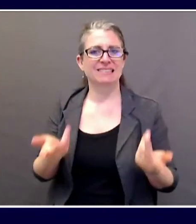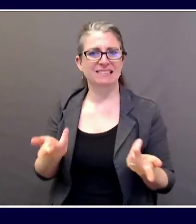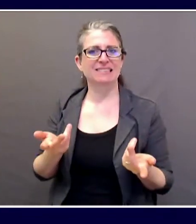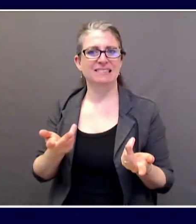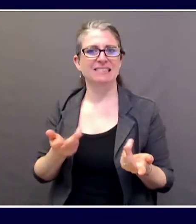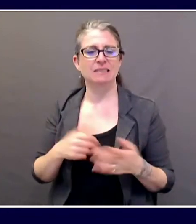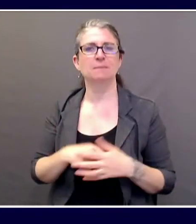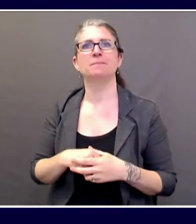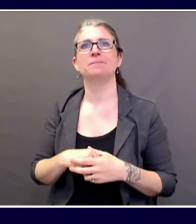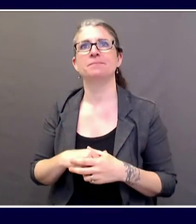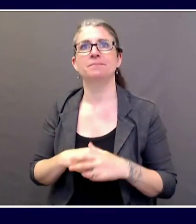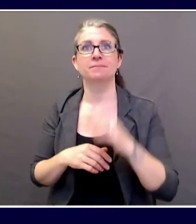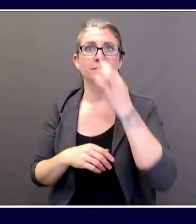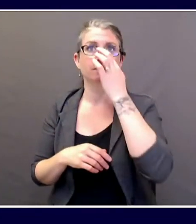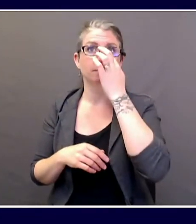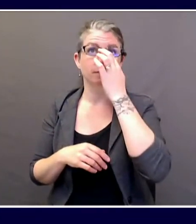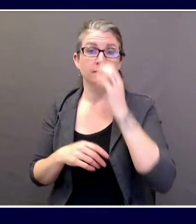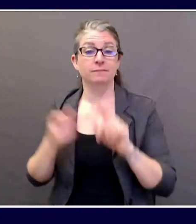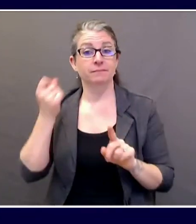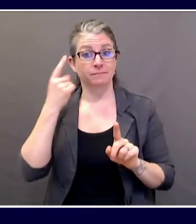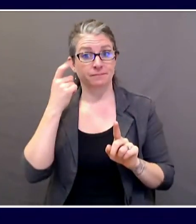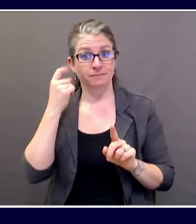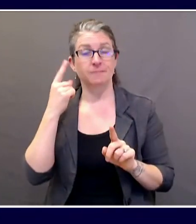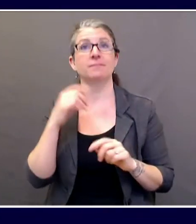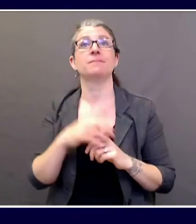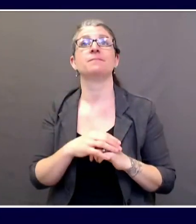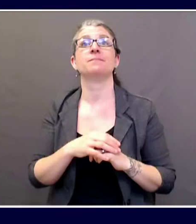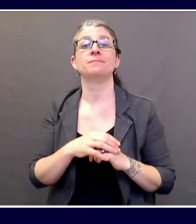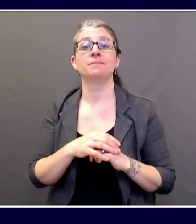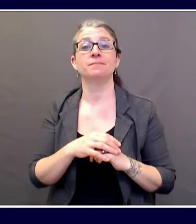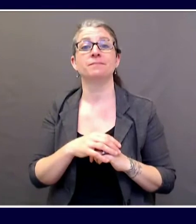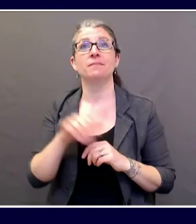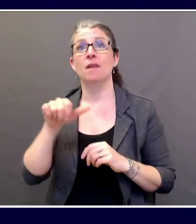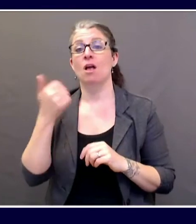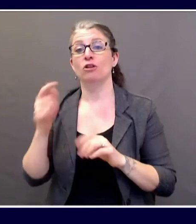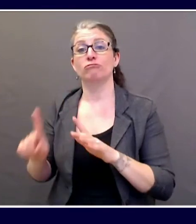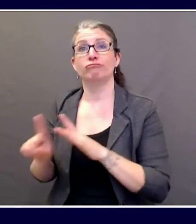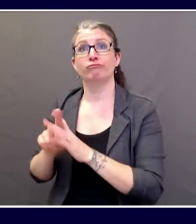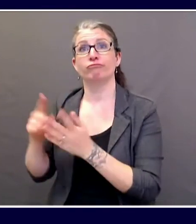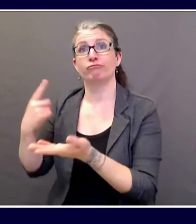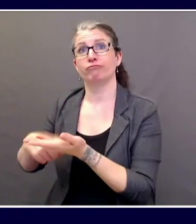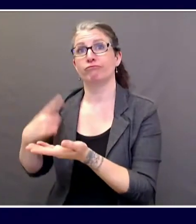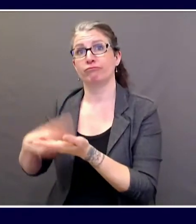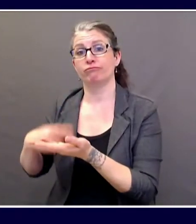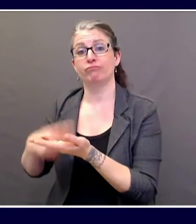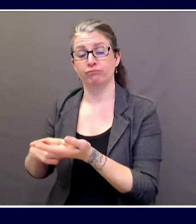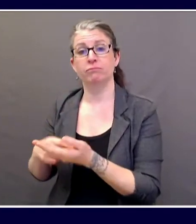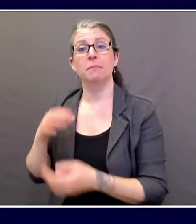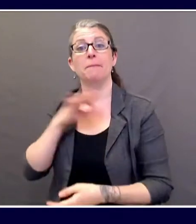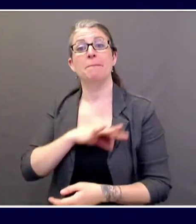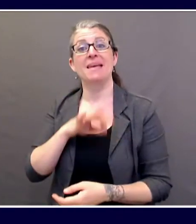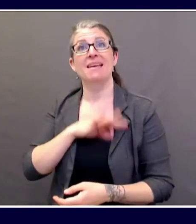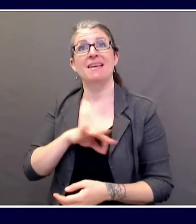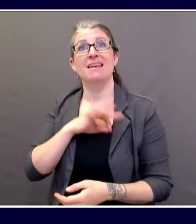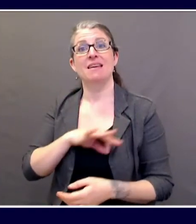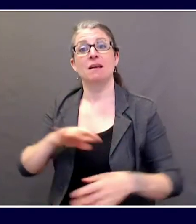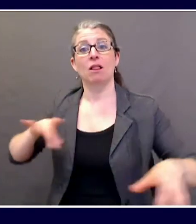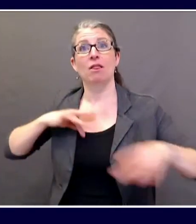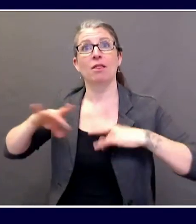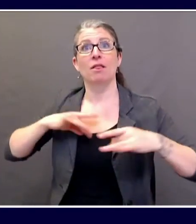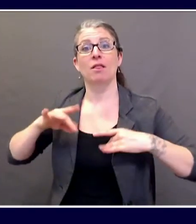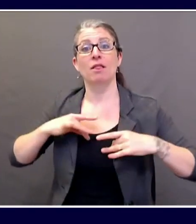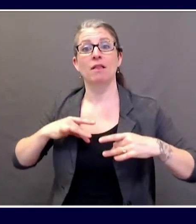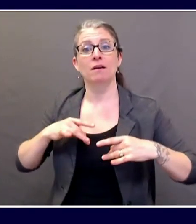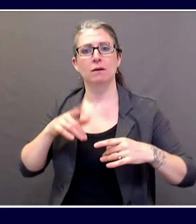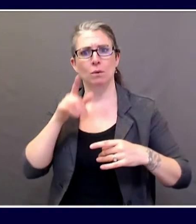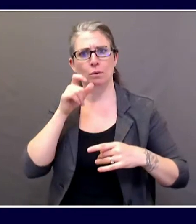in Maine. What we've seen over just the past few months is that the average age of people diagnosed